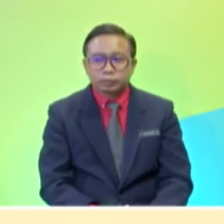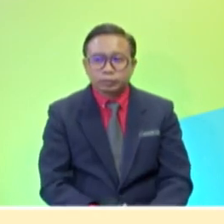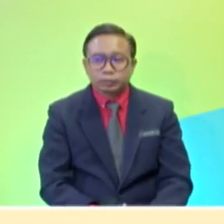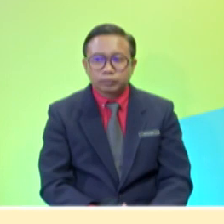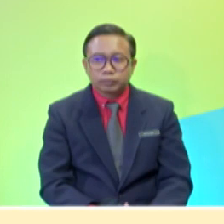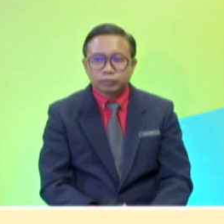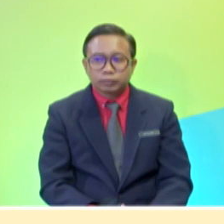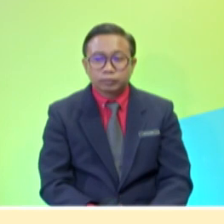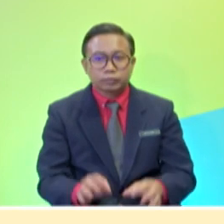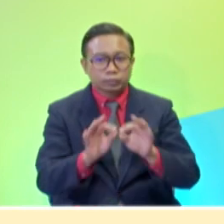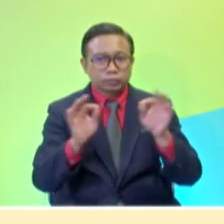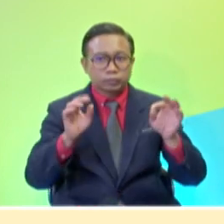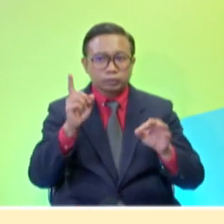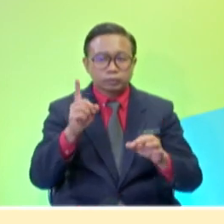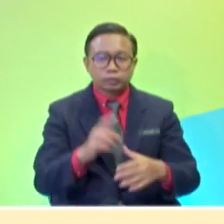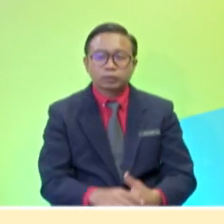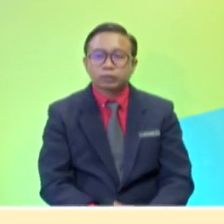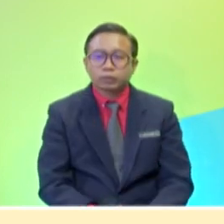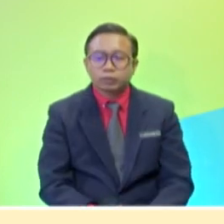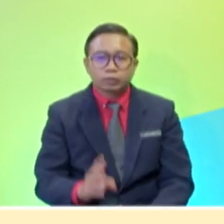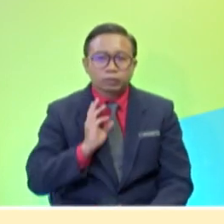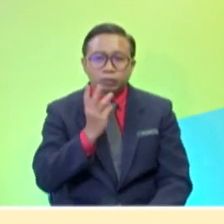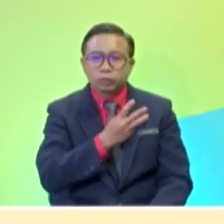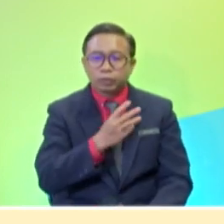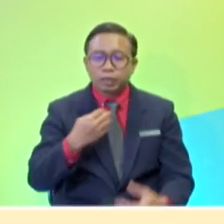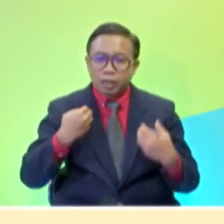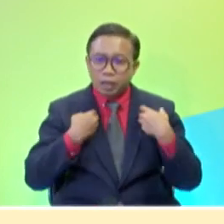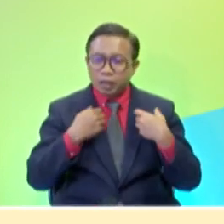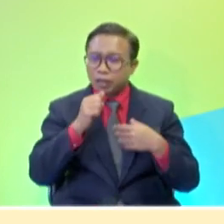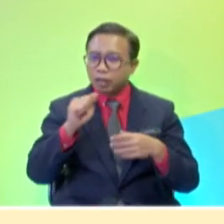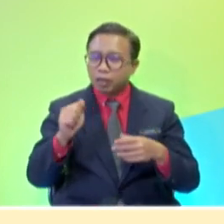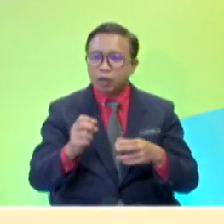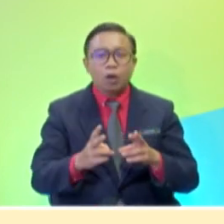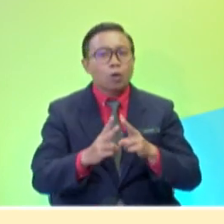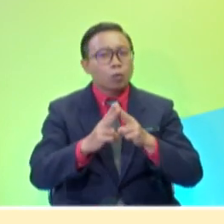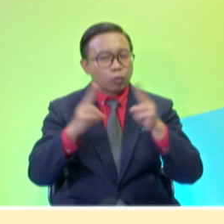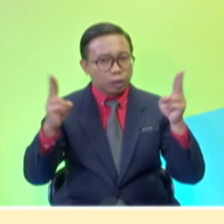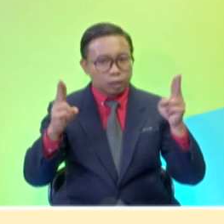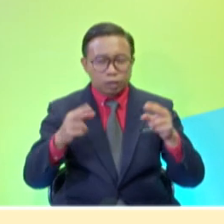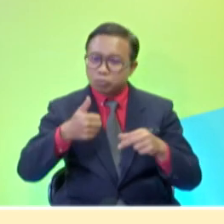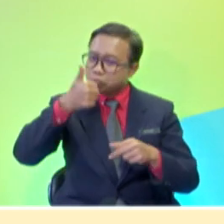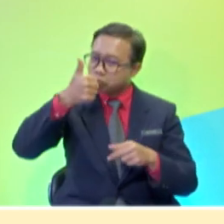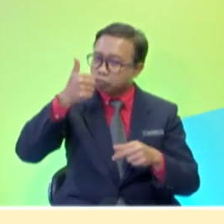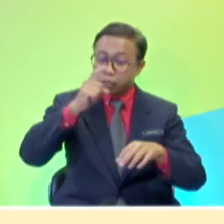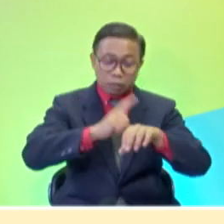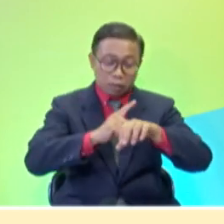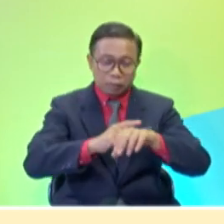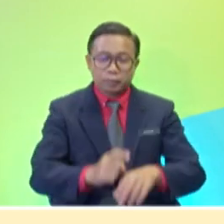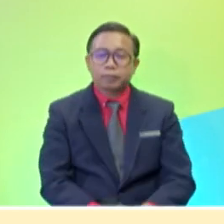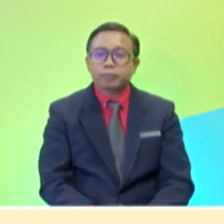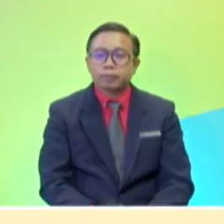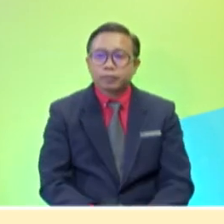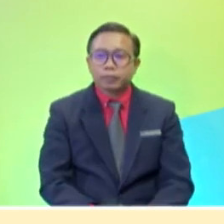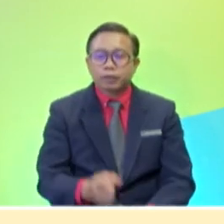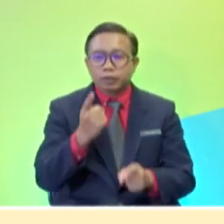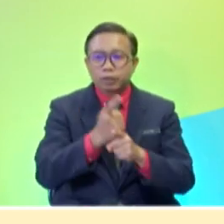Great. Sentence 1, Shailene, come. We had a really great time. Yes, wonderful. Okay.